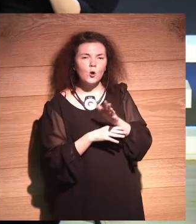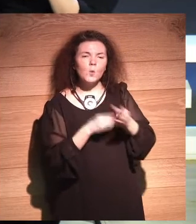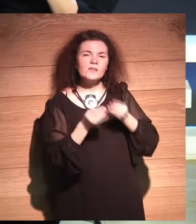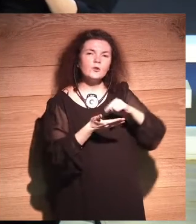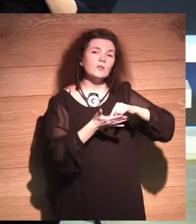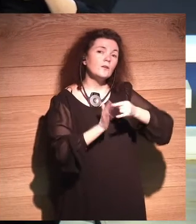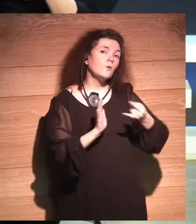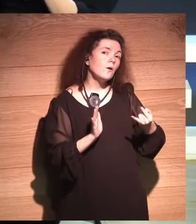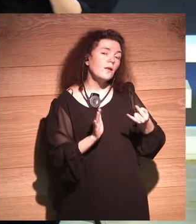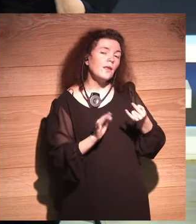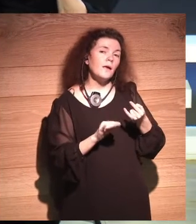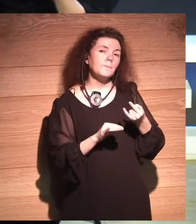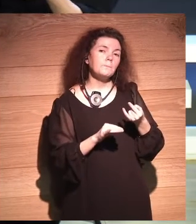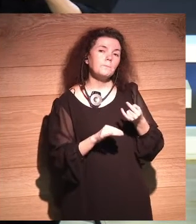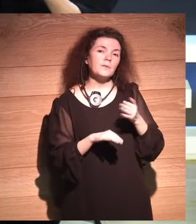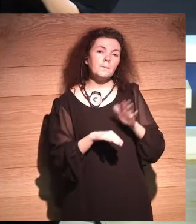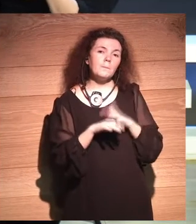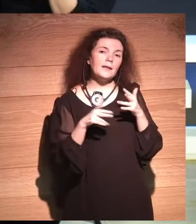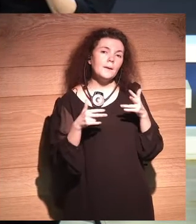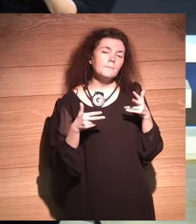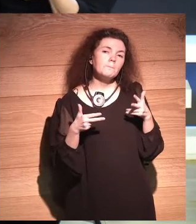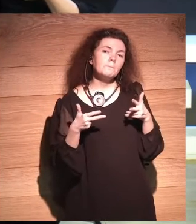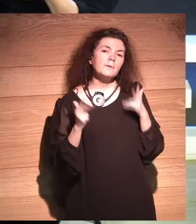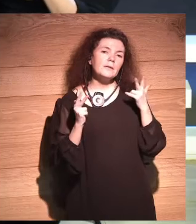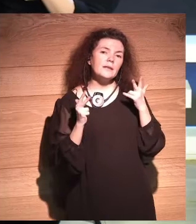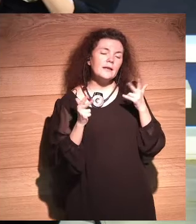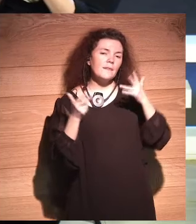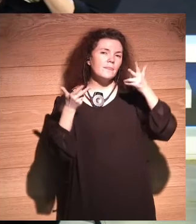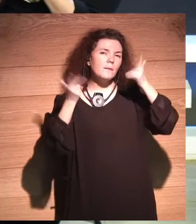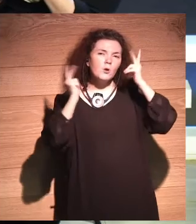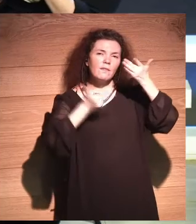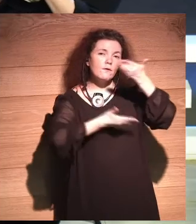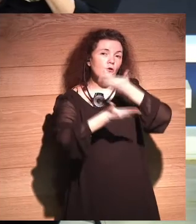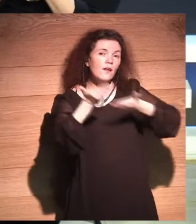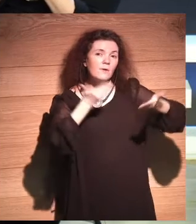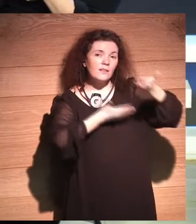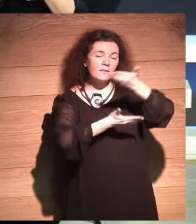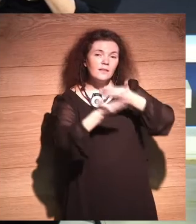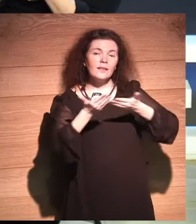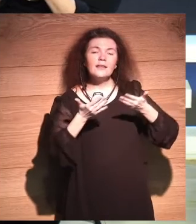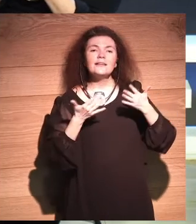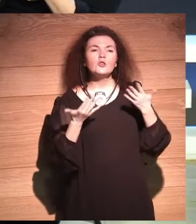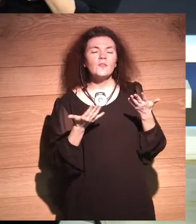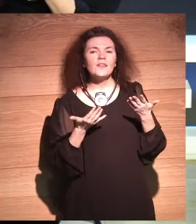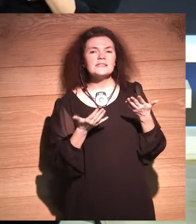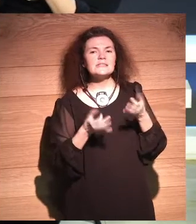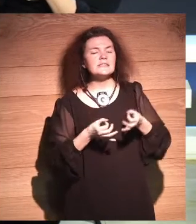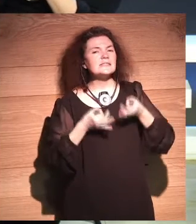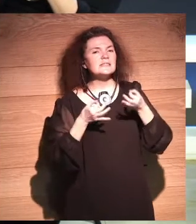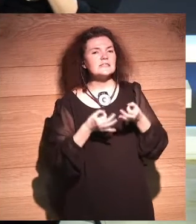call collaborative democracy. What that fully looks like is a future we're now beginning to invent. Muy bien, o